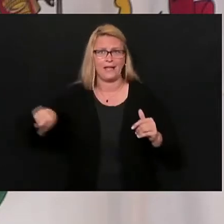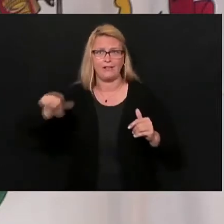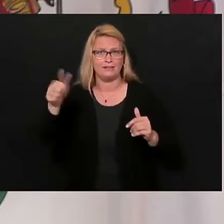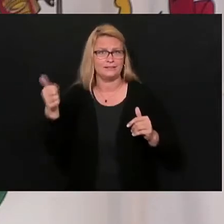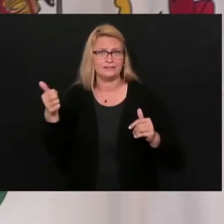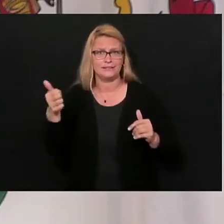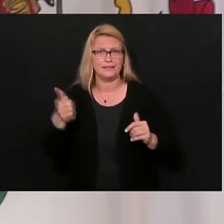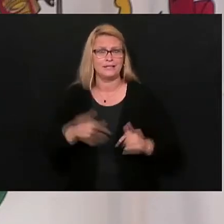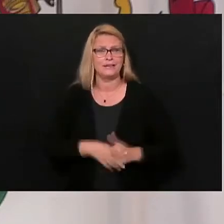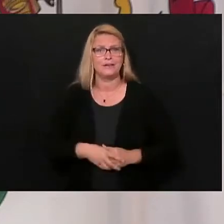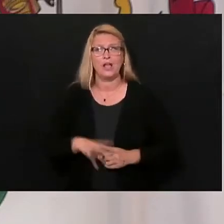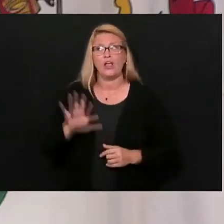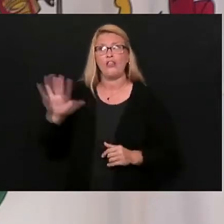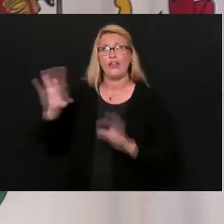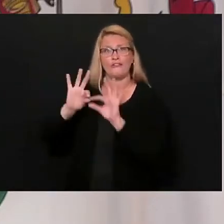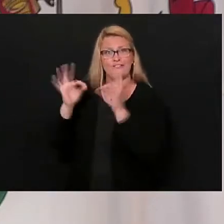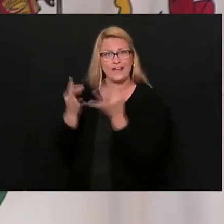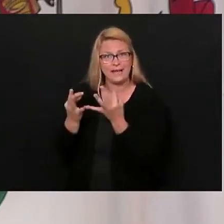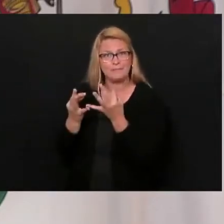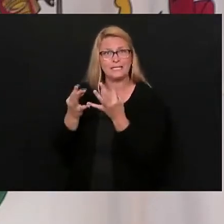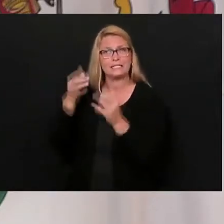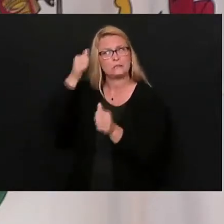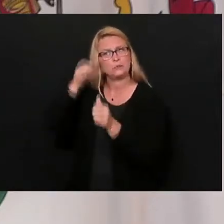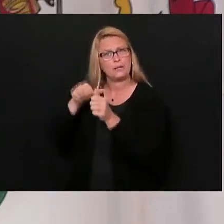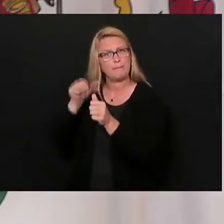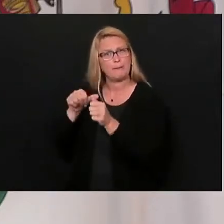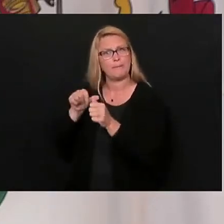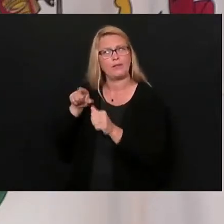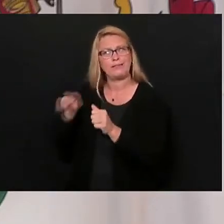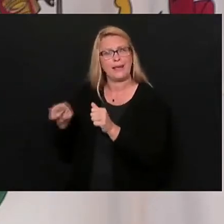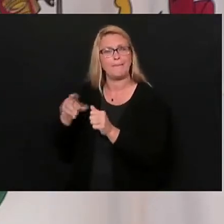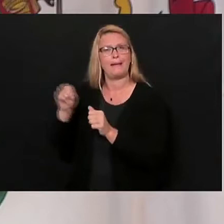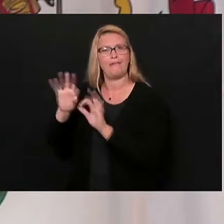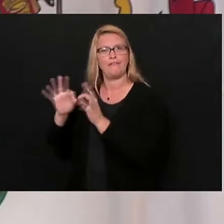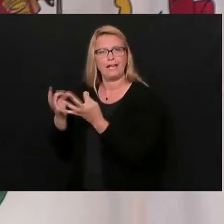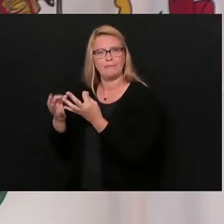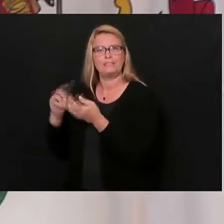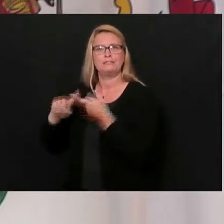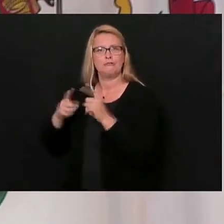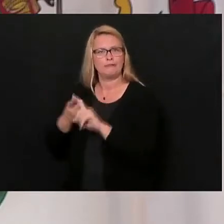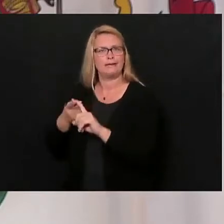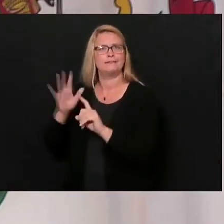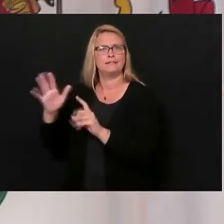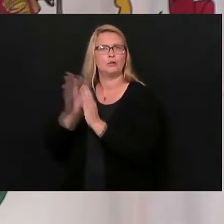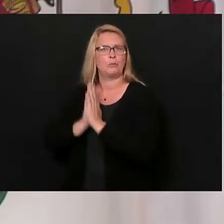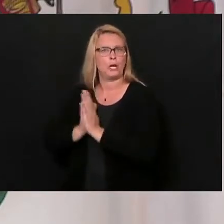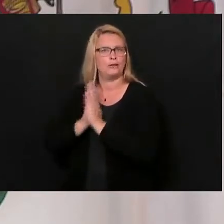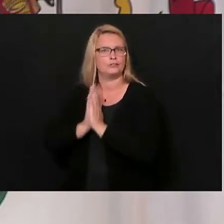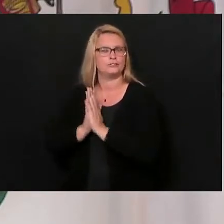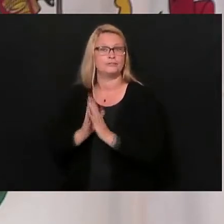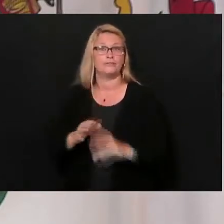them, and remember them in your prayers as well. And again, I can never